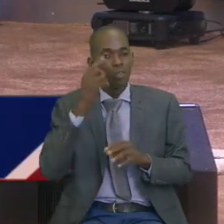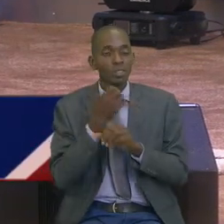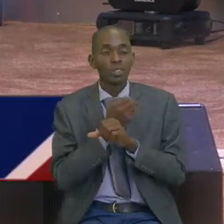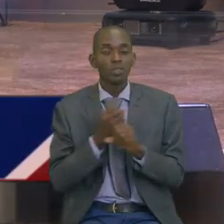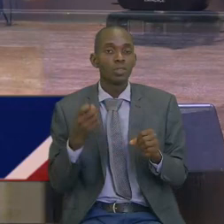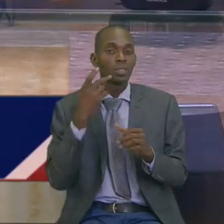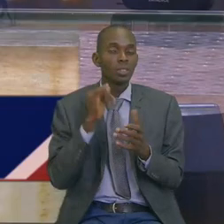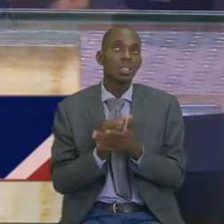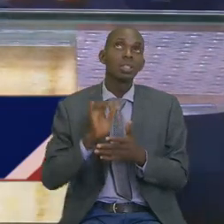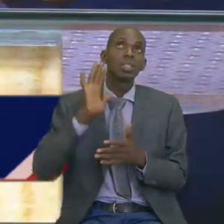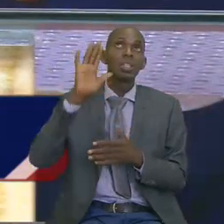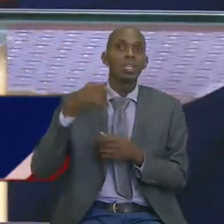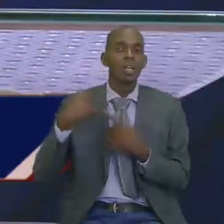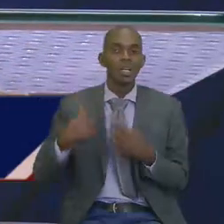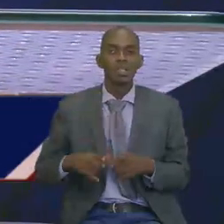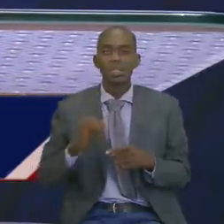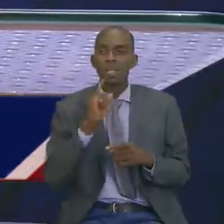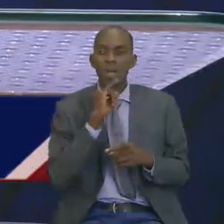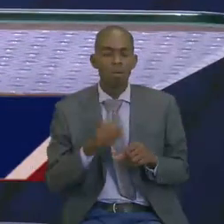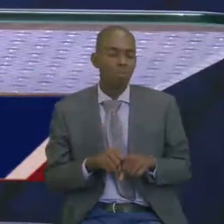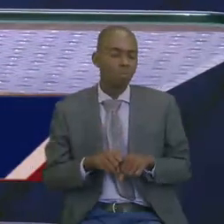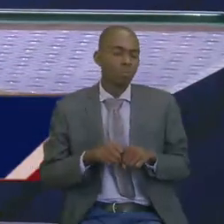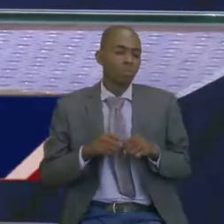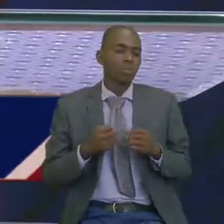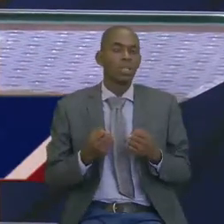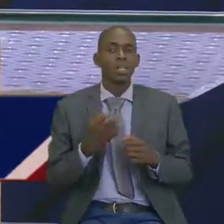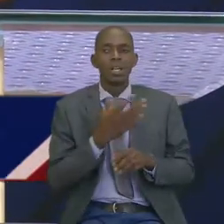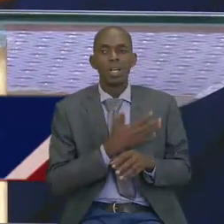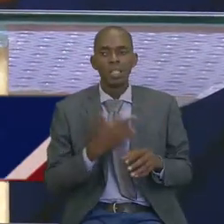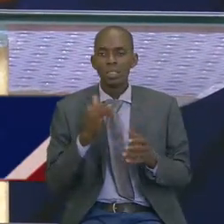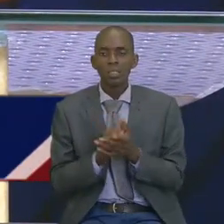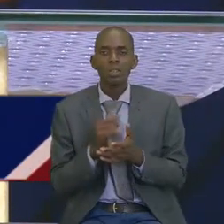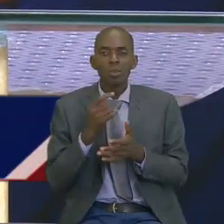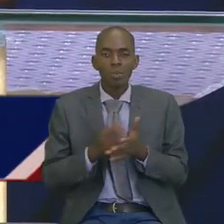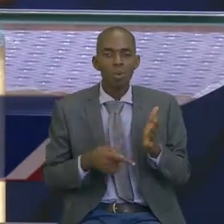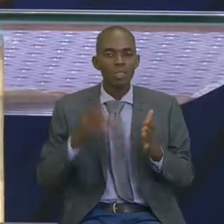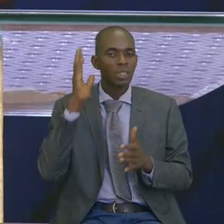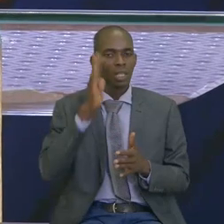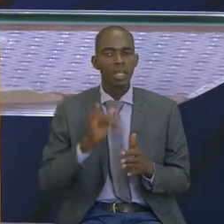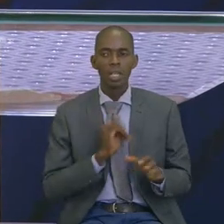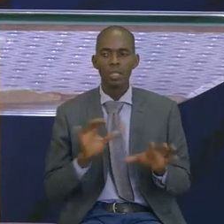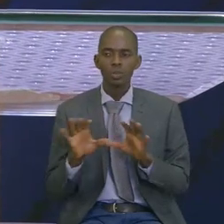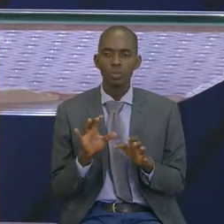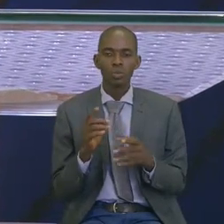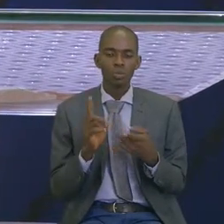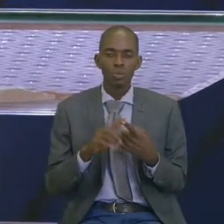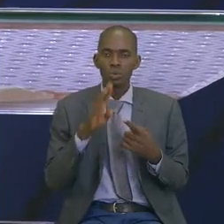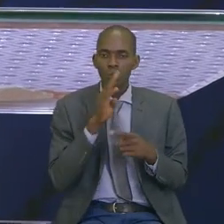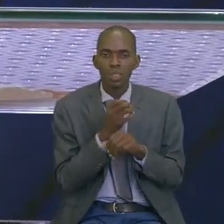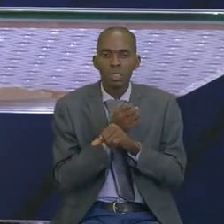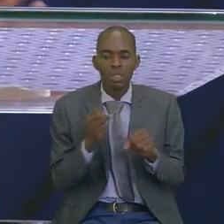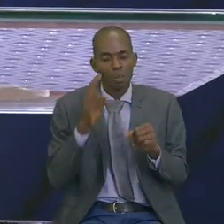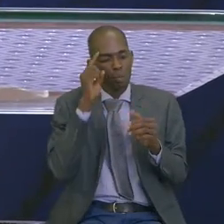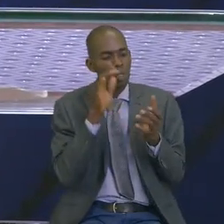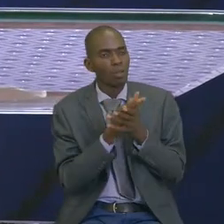heart is broken, his heart is spread. And then he says, what shall I do to be saved? Believe on the Lord Jesus